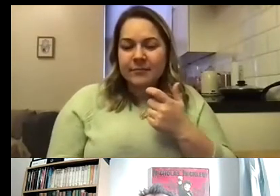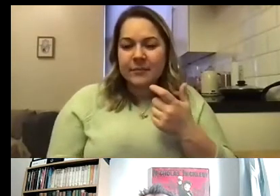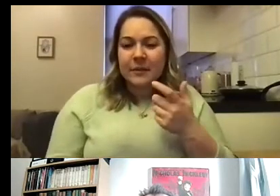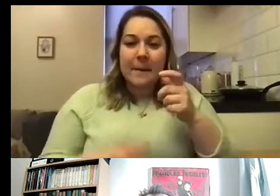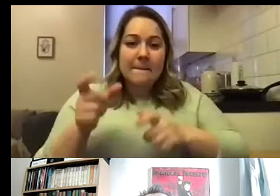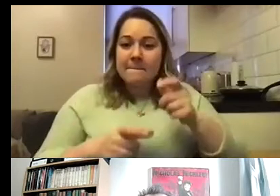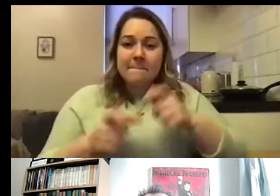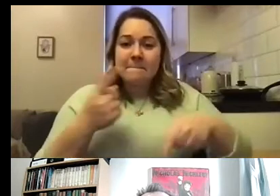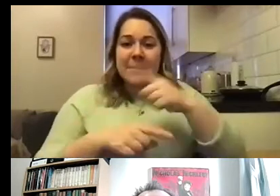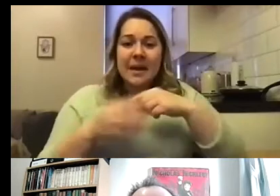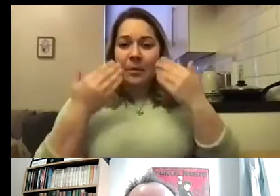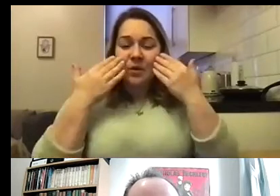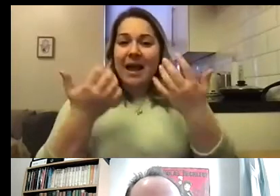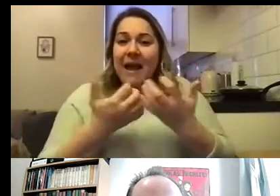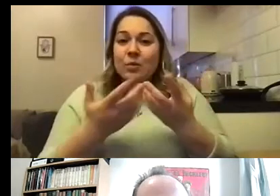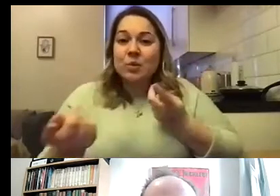idea how to cope with it,